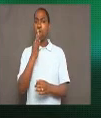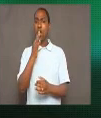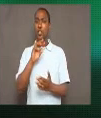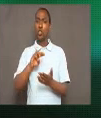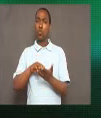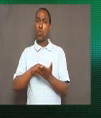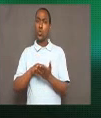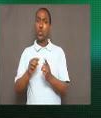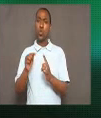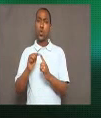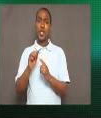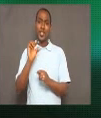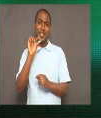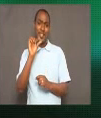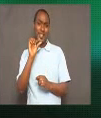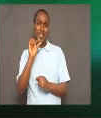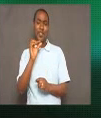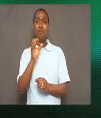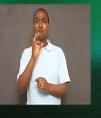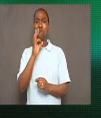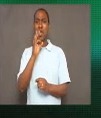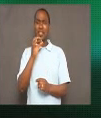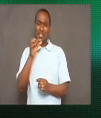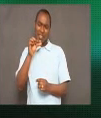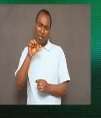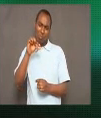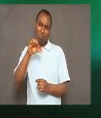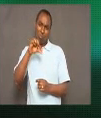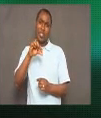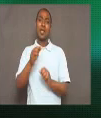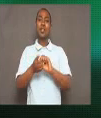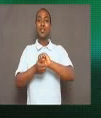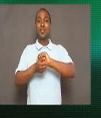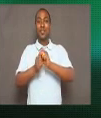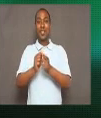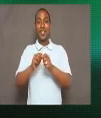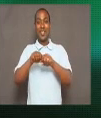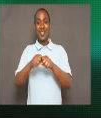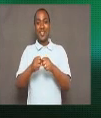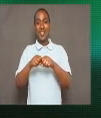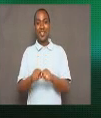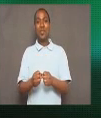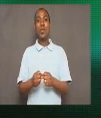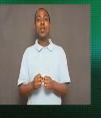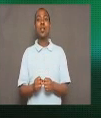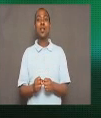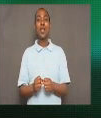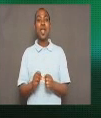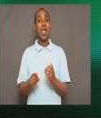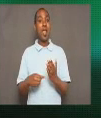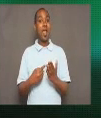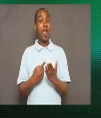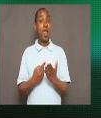into smaller fat droplets. This provides a larger